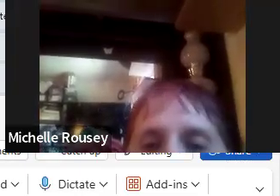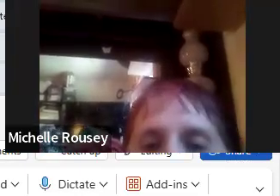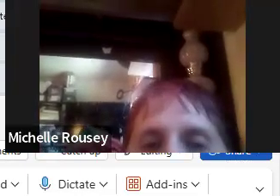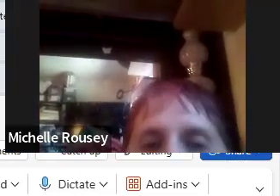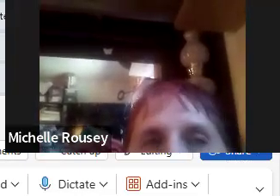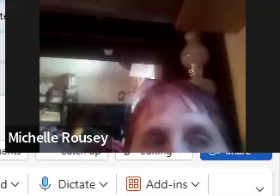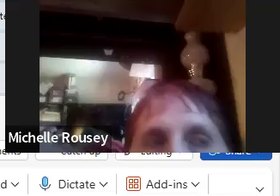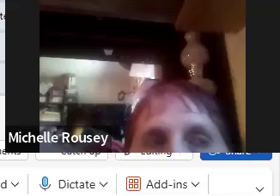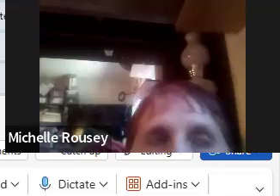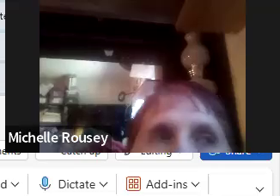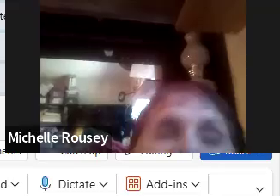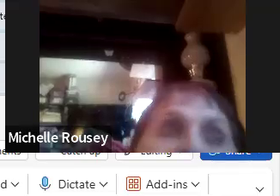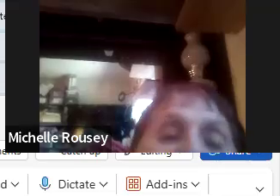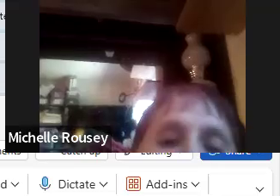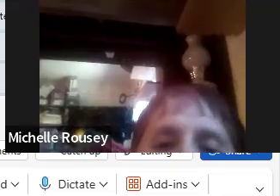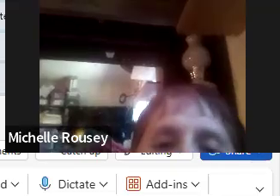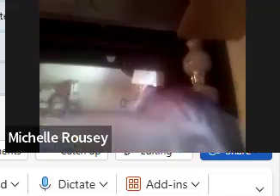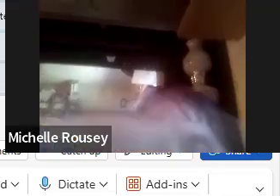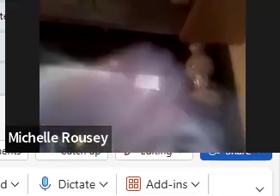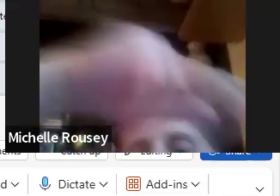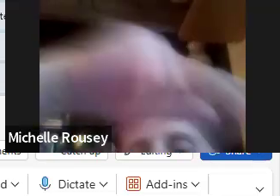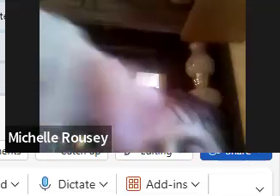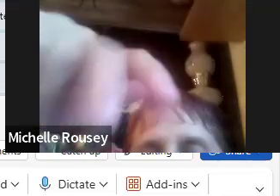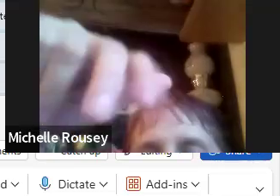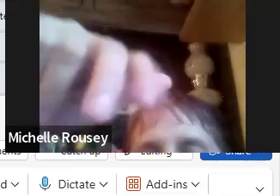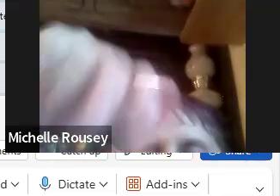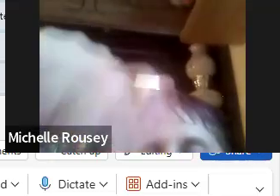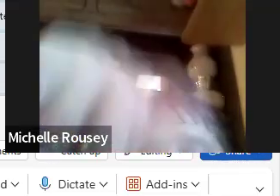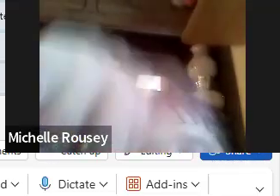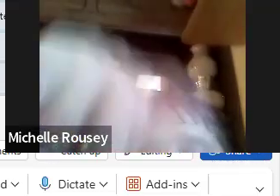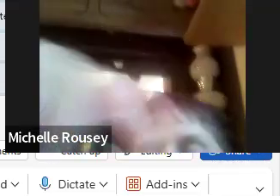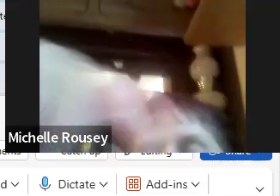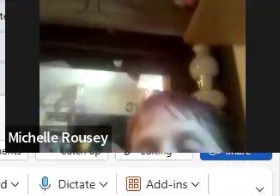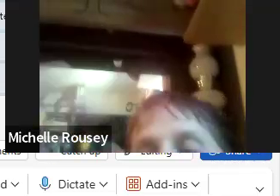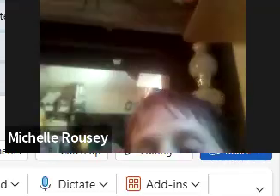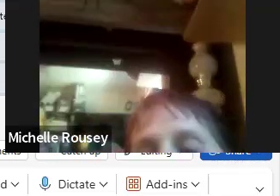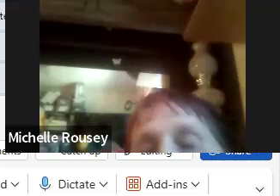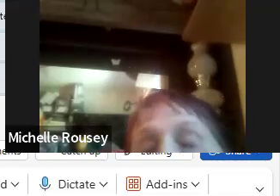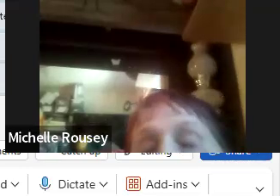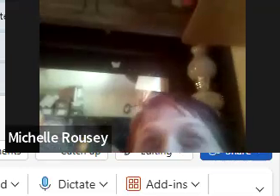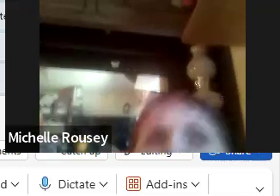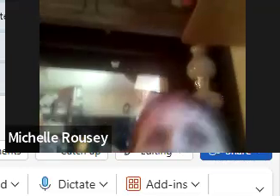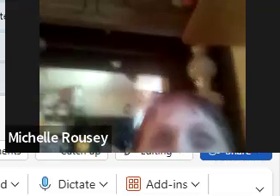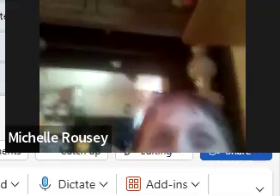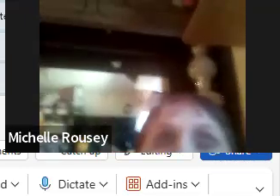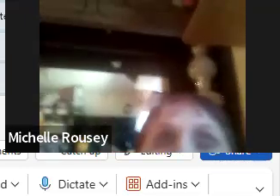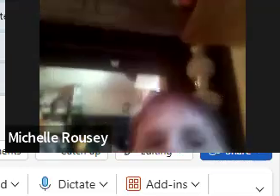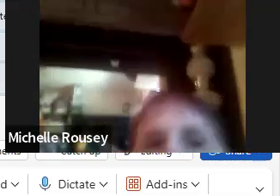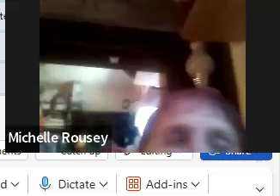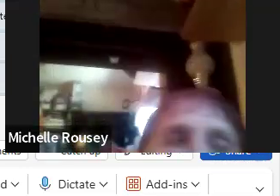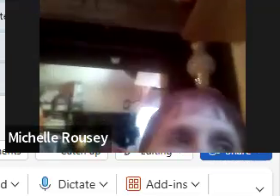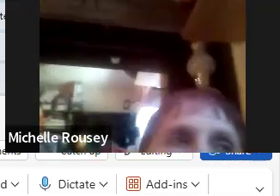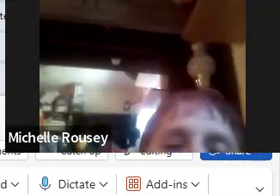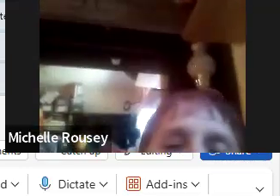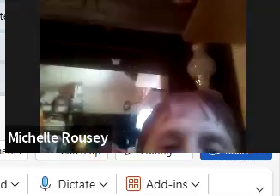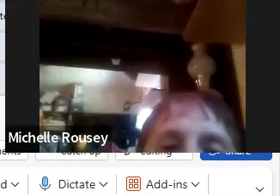in our language in this aspect, so that they understand exactly